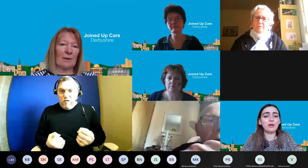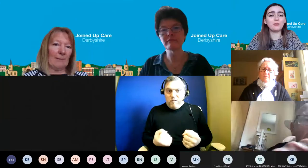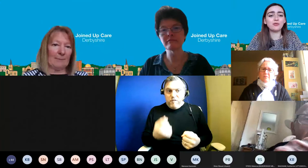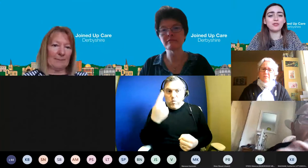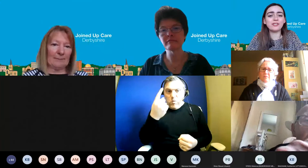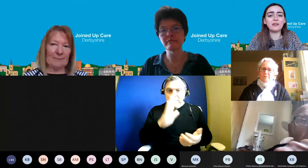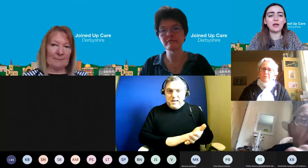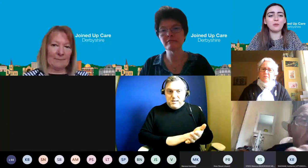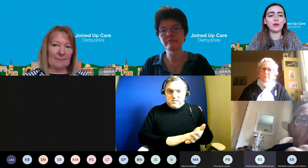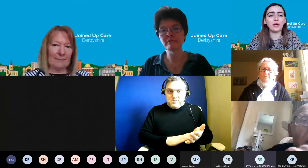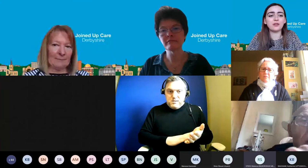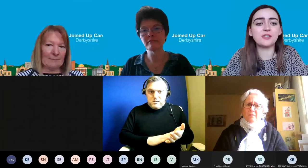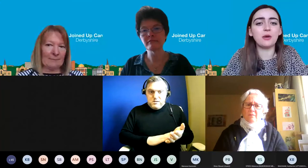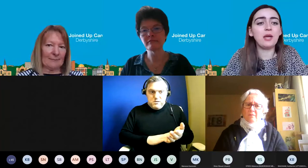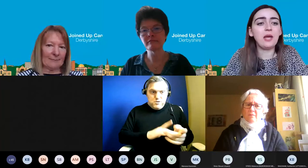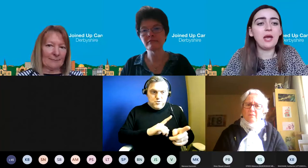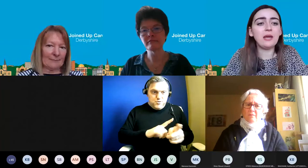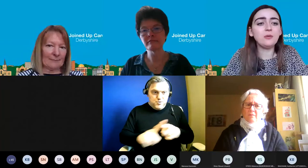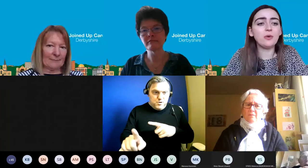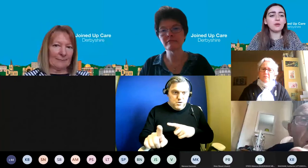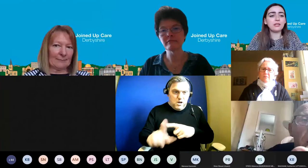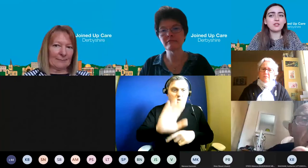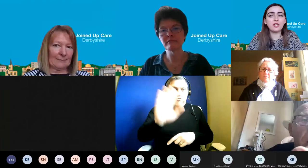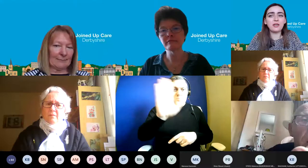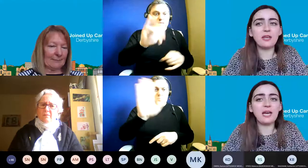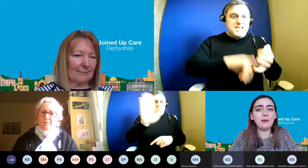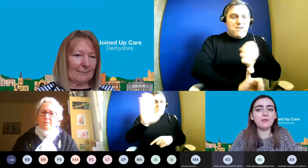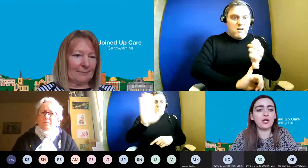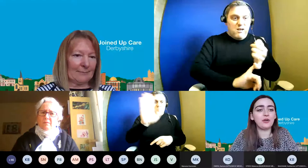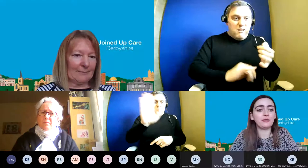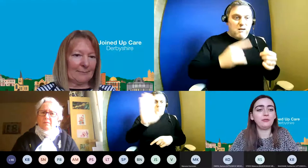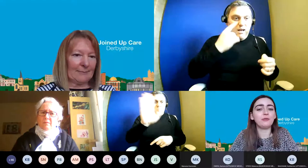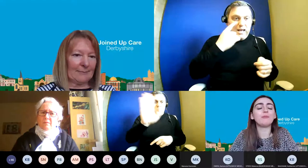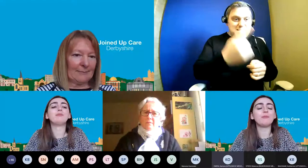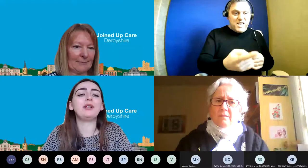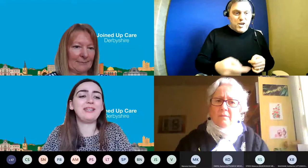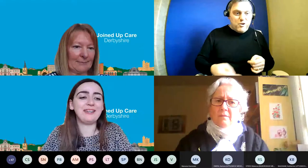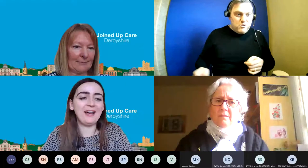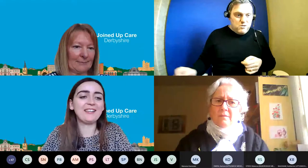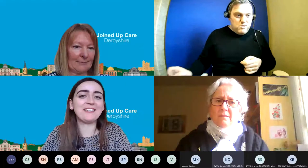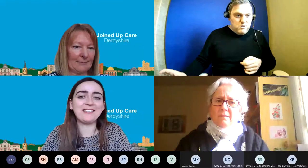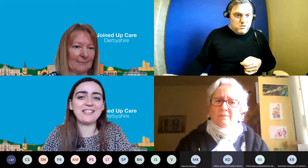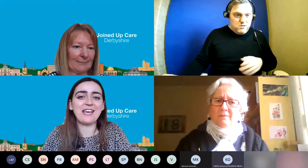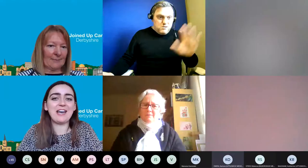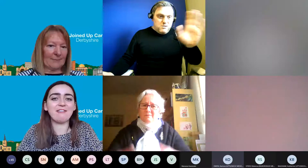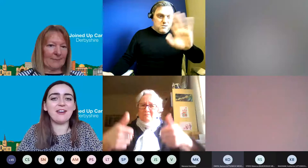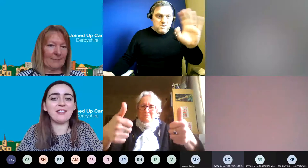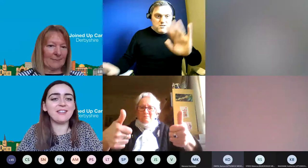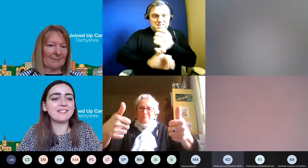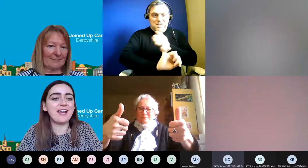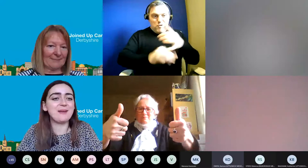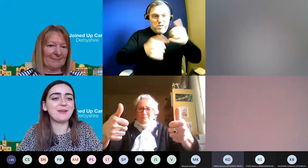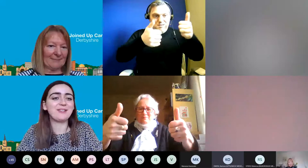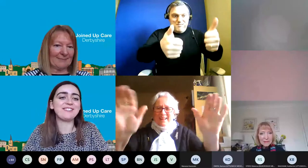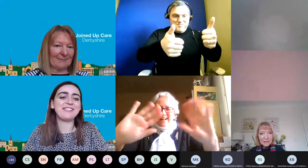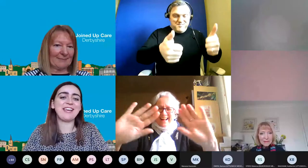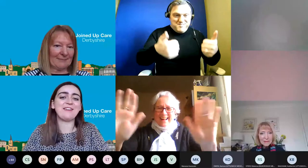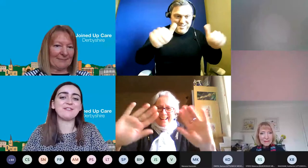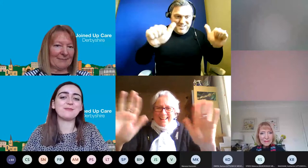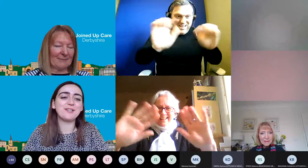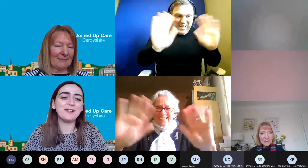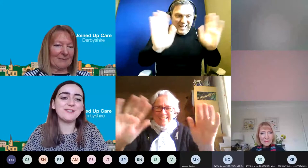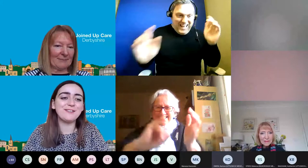for one moment, and we'll just see if that works? So anyone that's got their cameras off, brilliant. I can see Sarah, and I think Simon